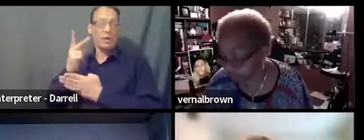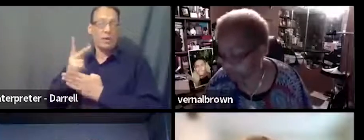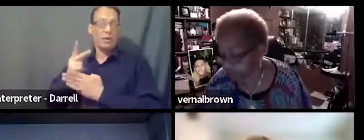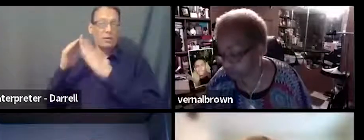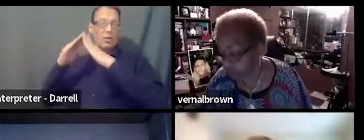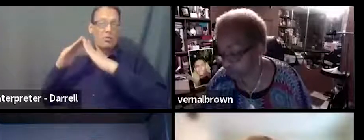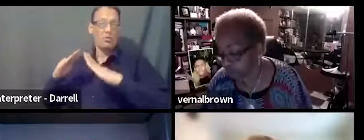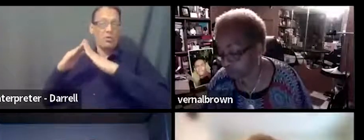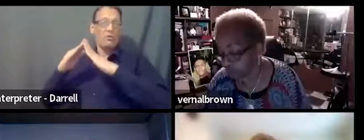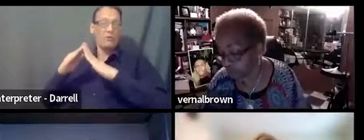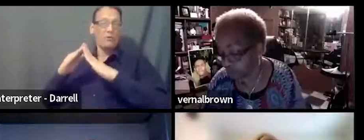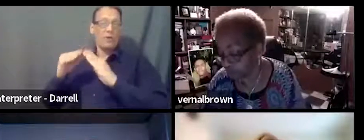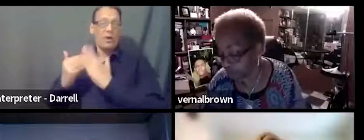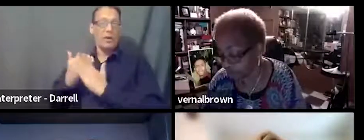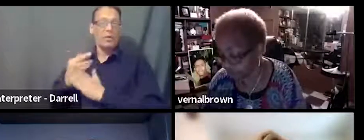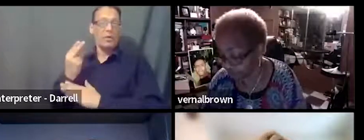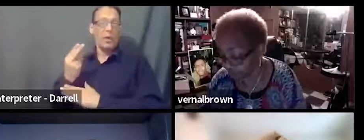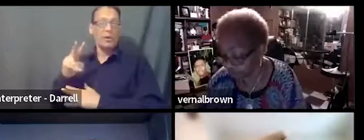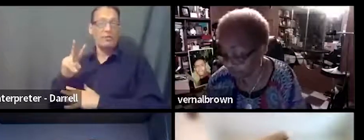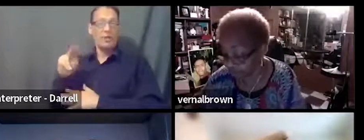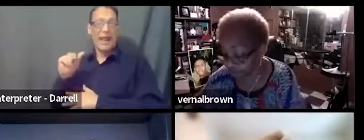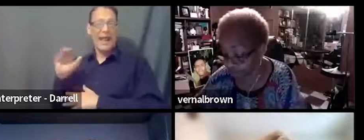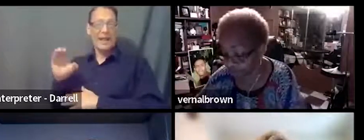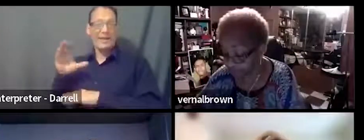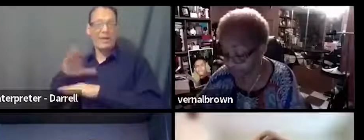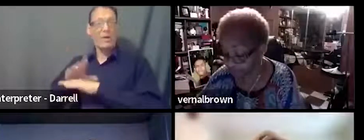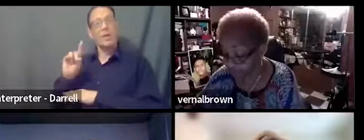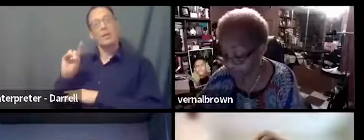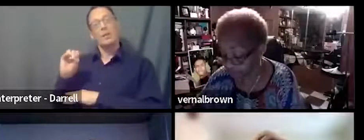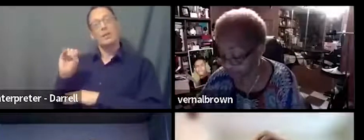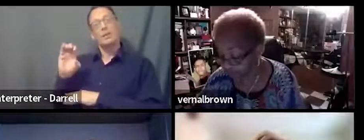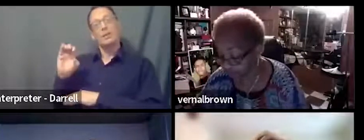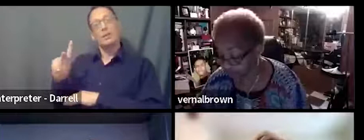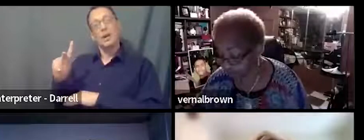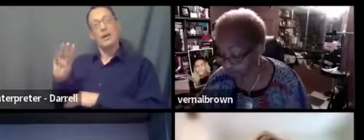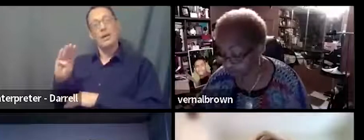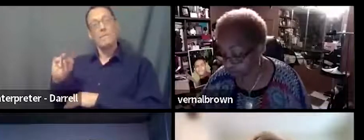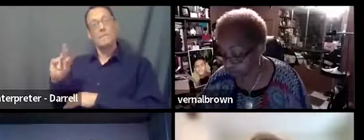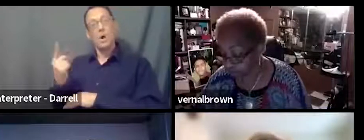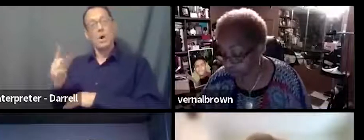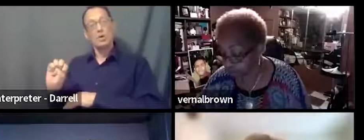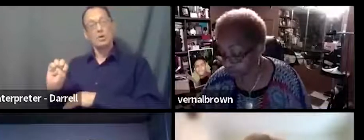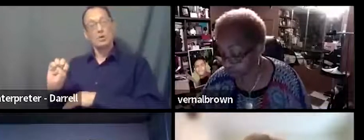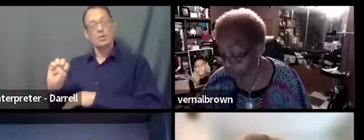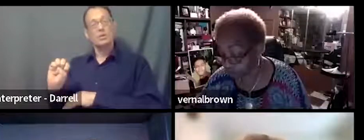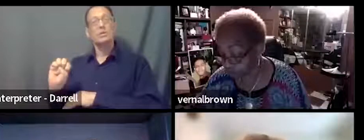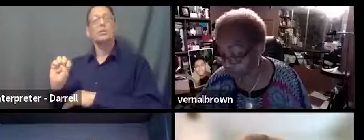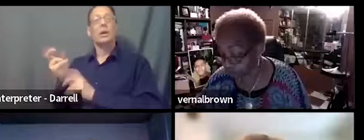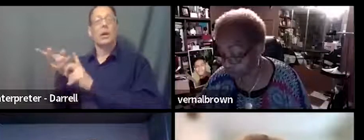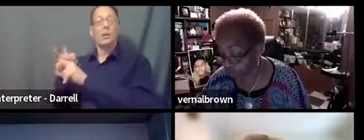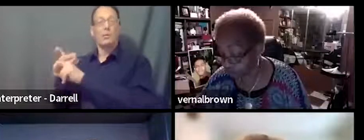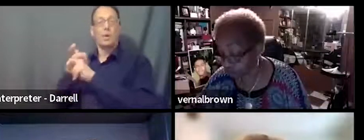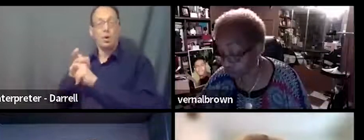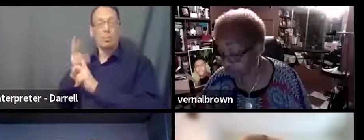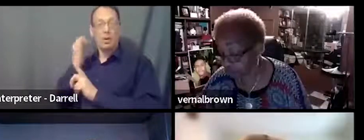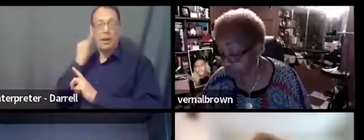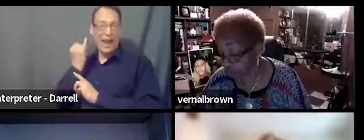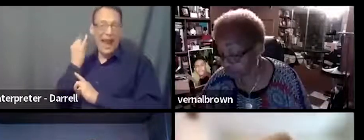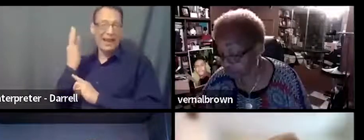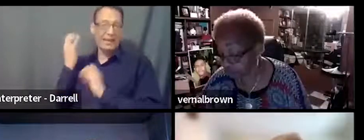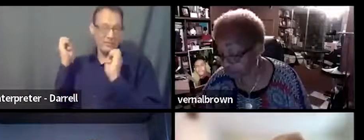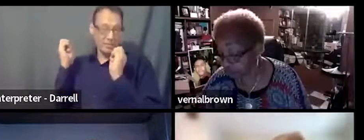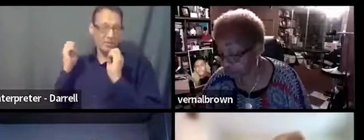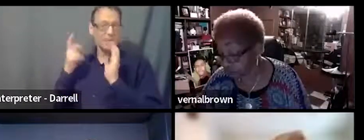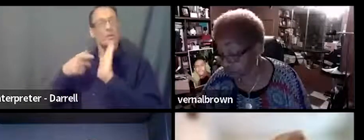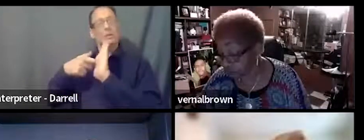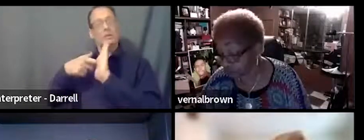new HVAC units located on the dock barge. Pursuant to a waiver of procurement in the event of an emergency and as required,